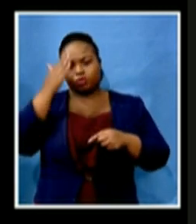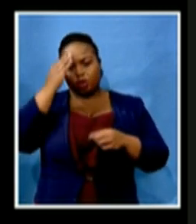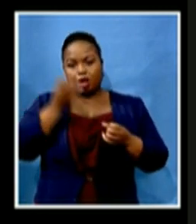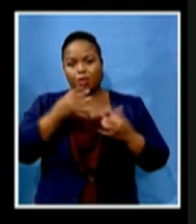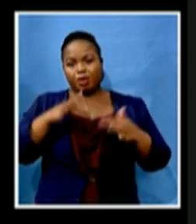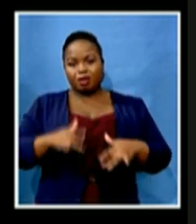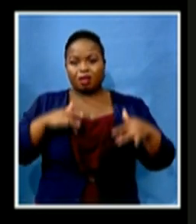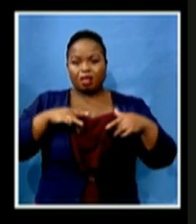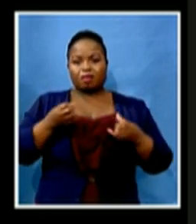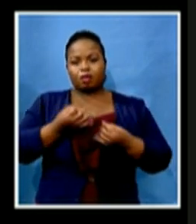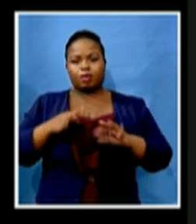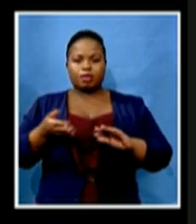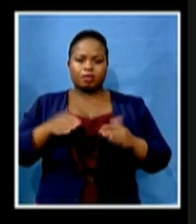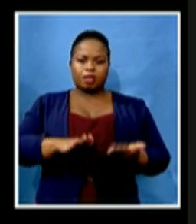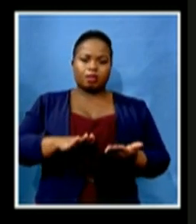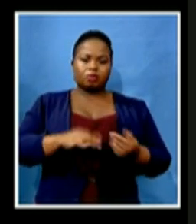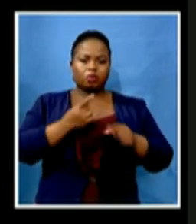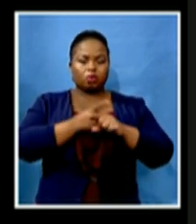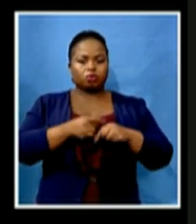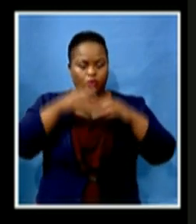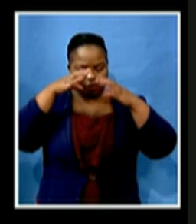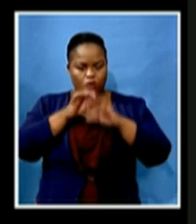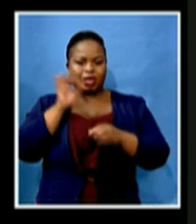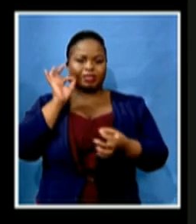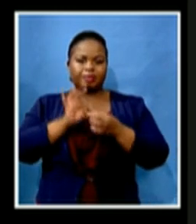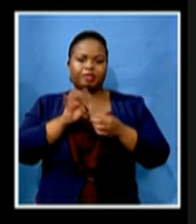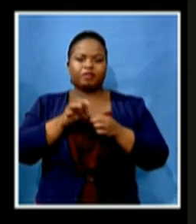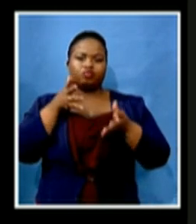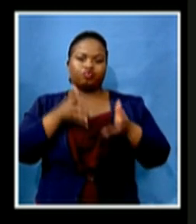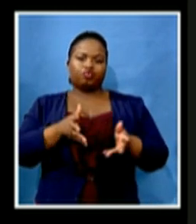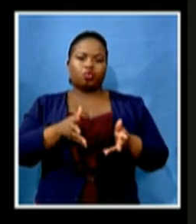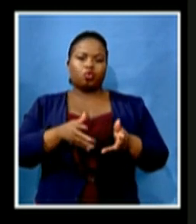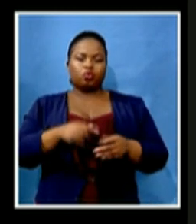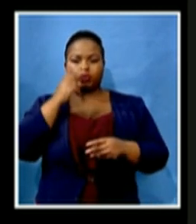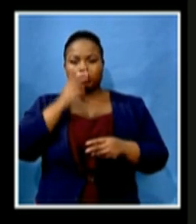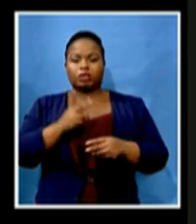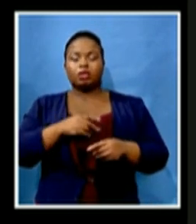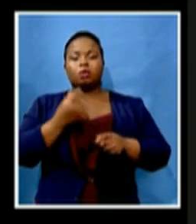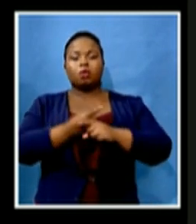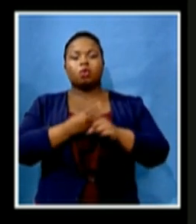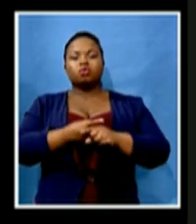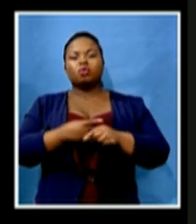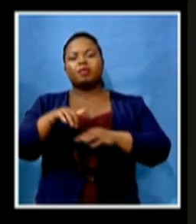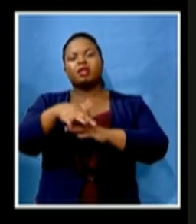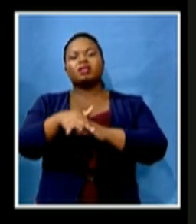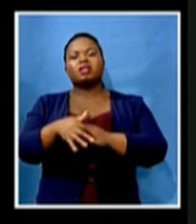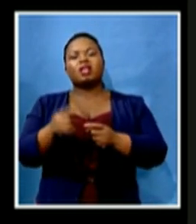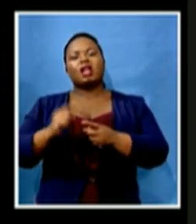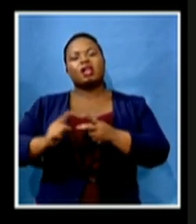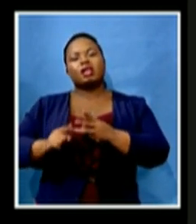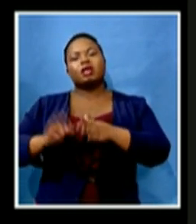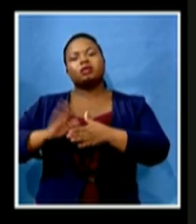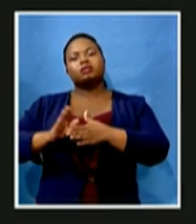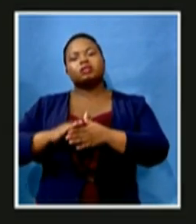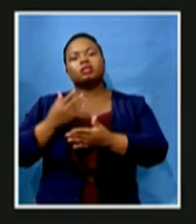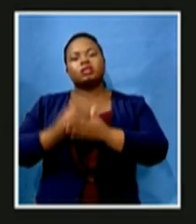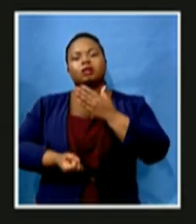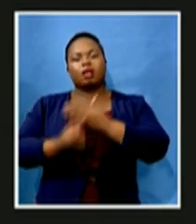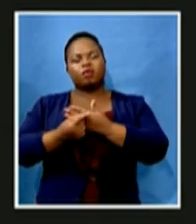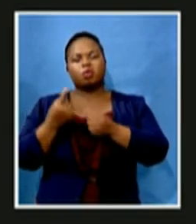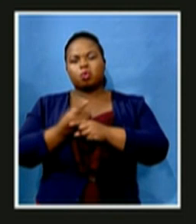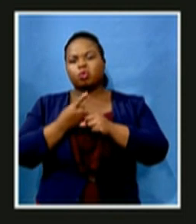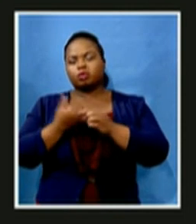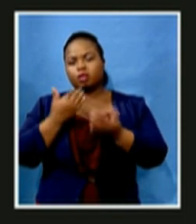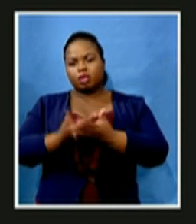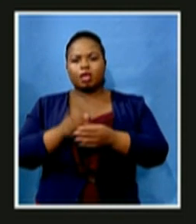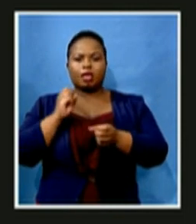do. And so when there's a sort of external force like this that has the potential to affect population mortality to any